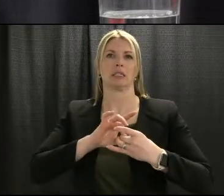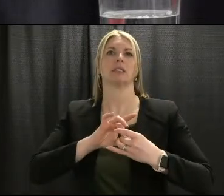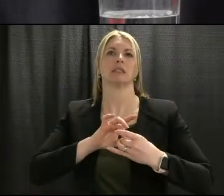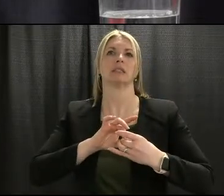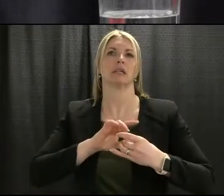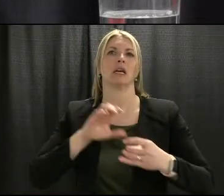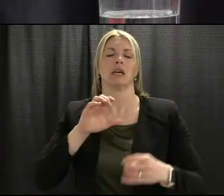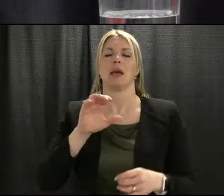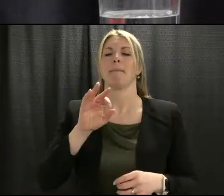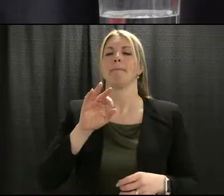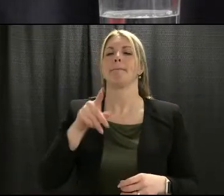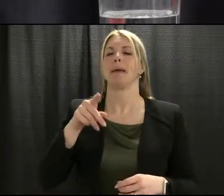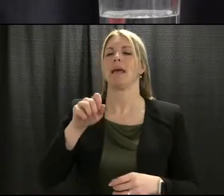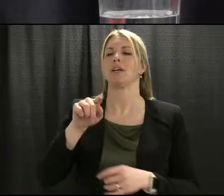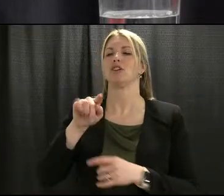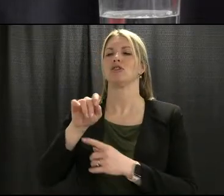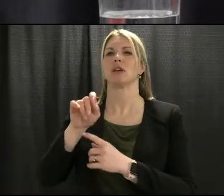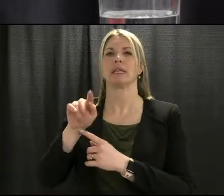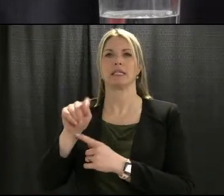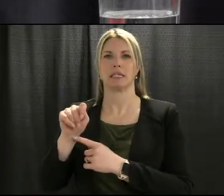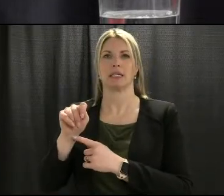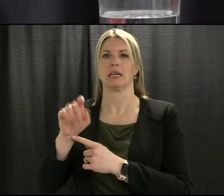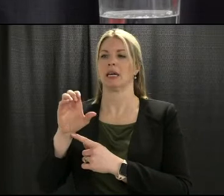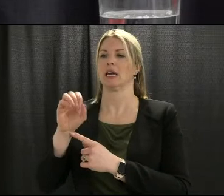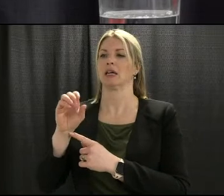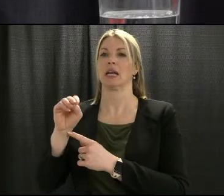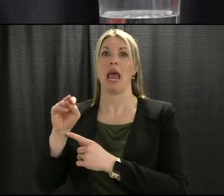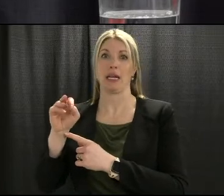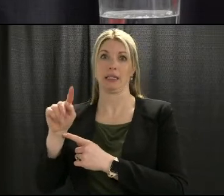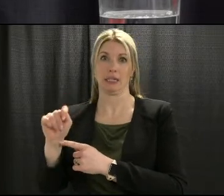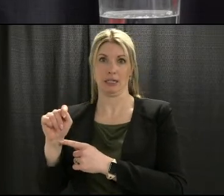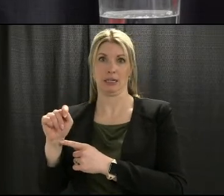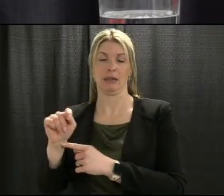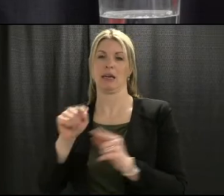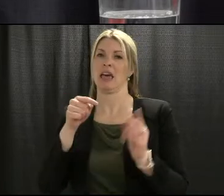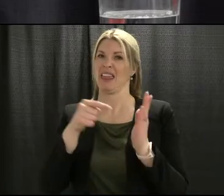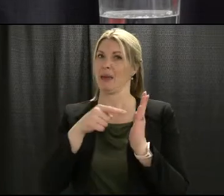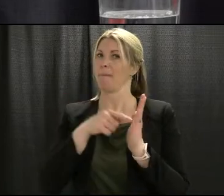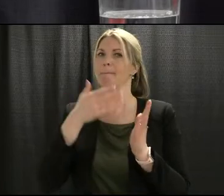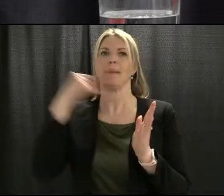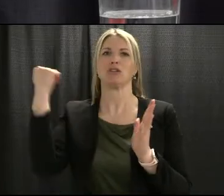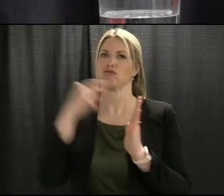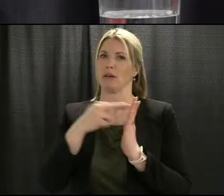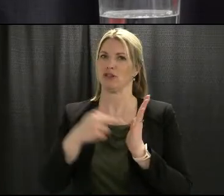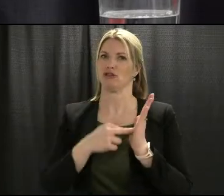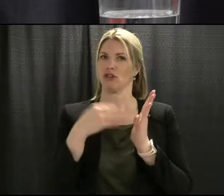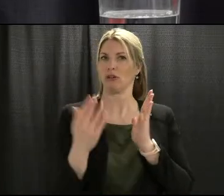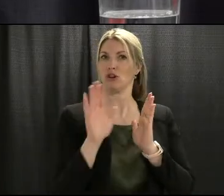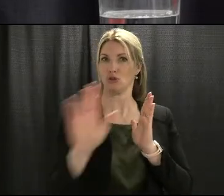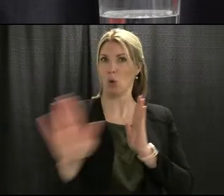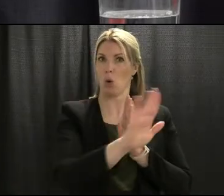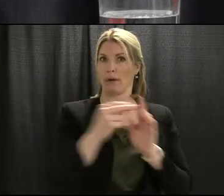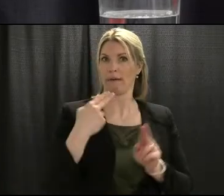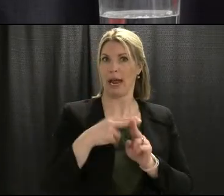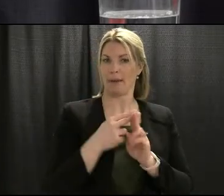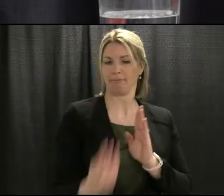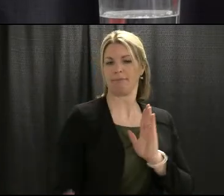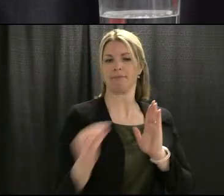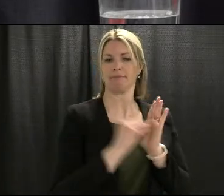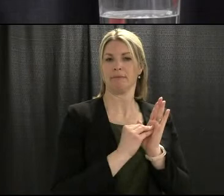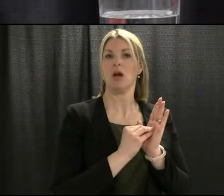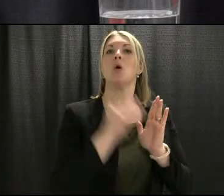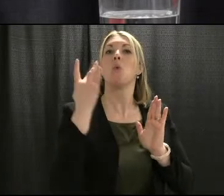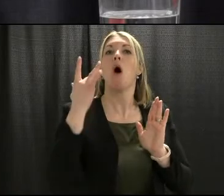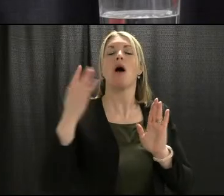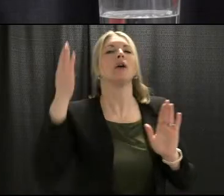area. It will also help us to identify where there is greatest need for the remaining family care teams that are set to be